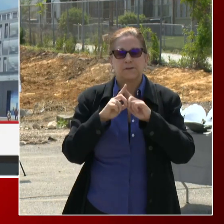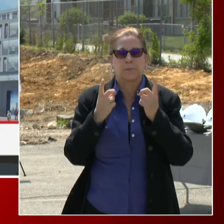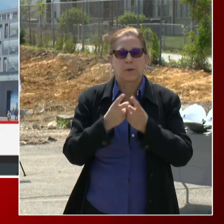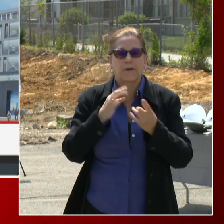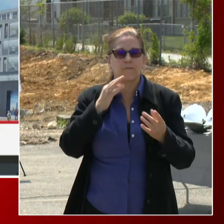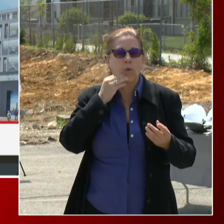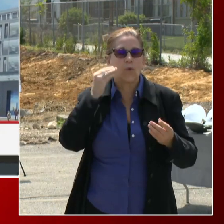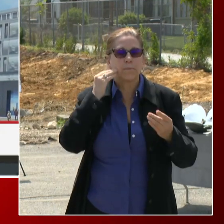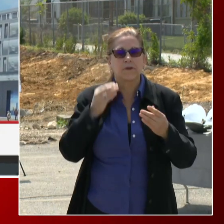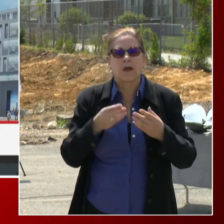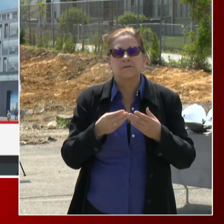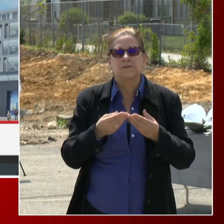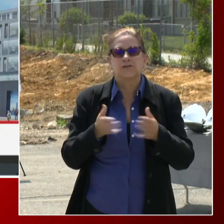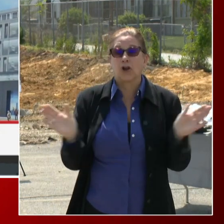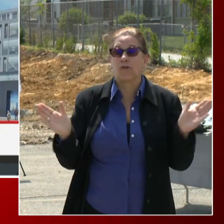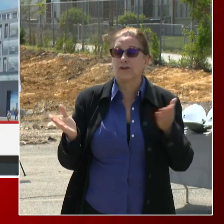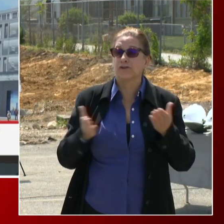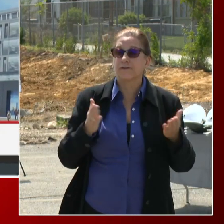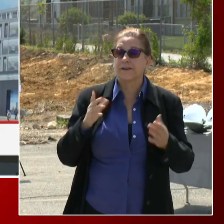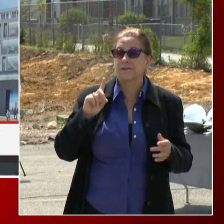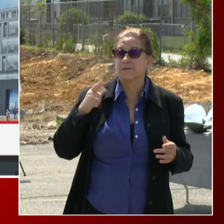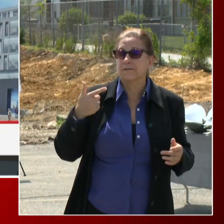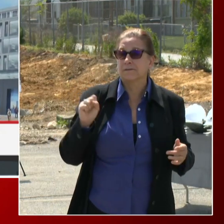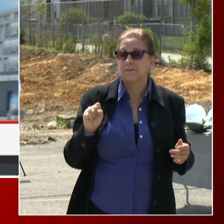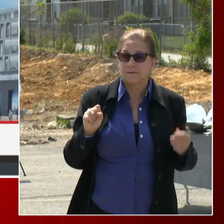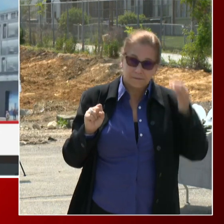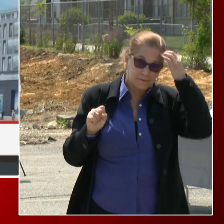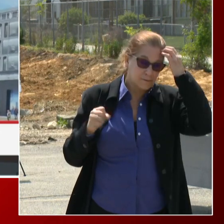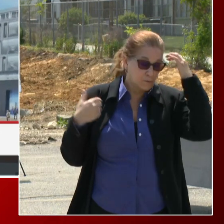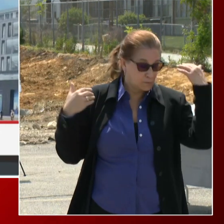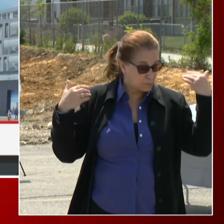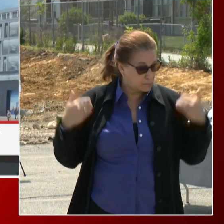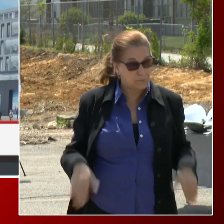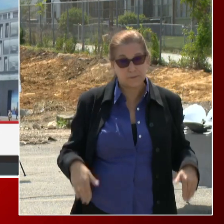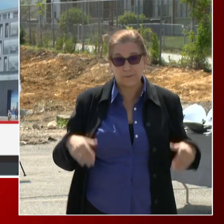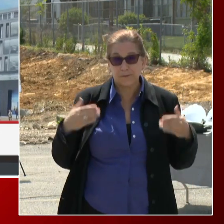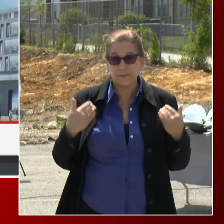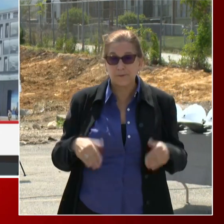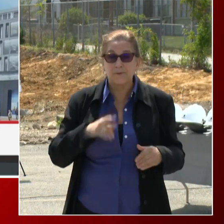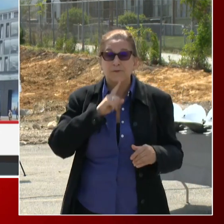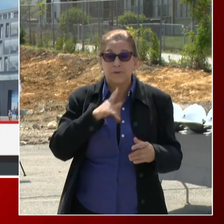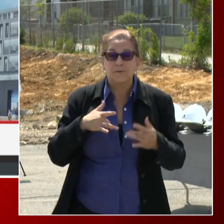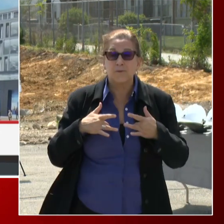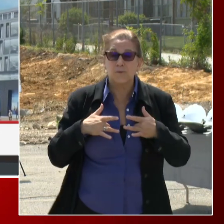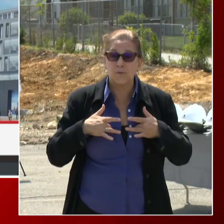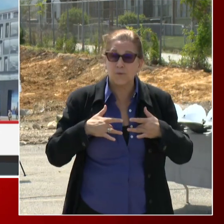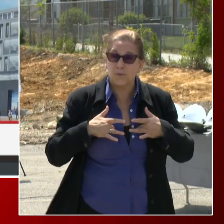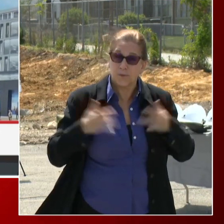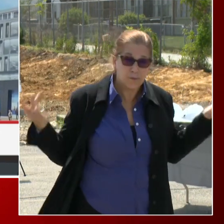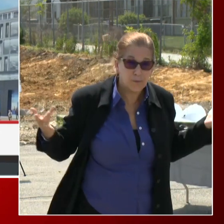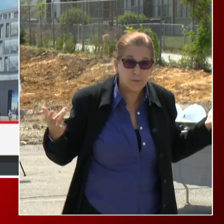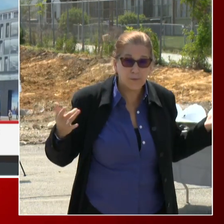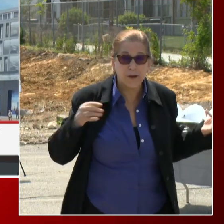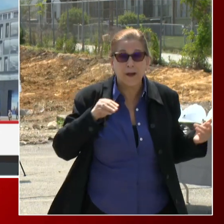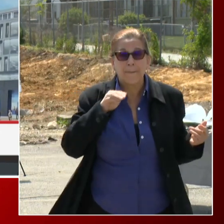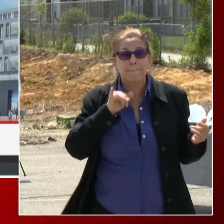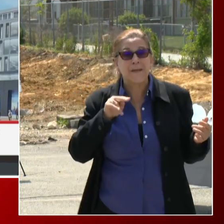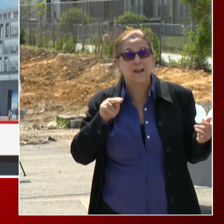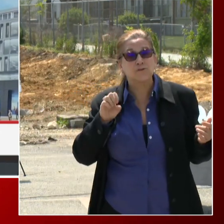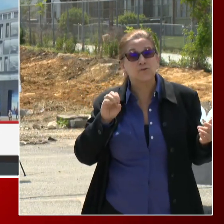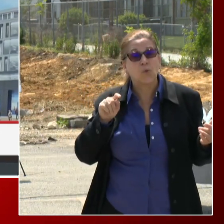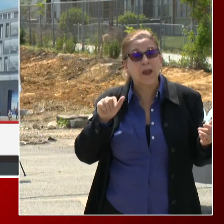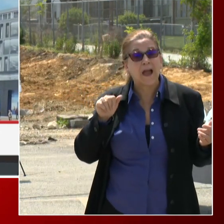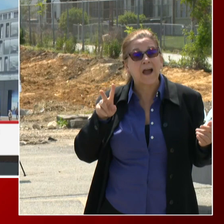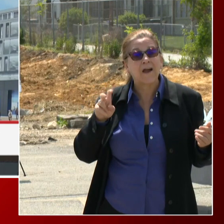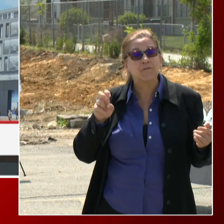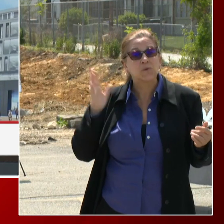But most importantly, I'm excited because Minnesota Avenue is on the move. And now it is my great